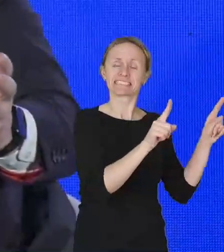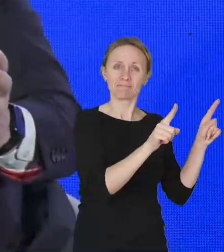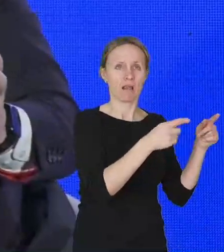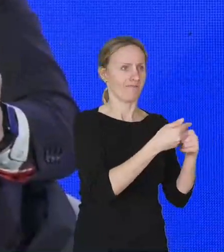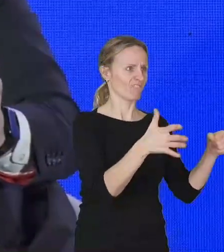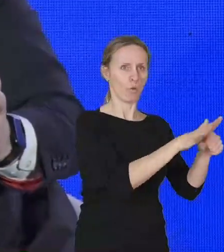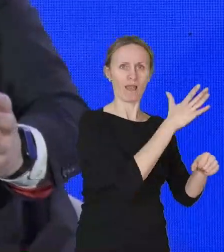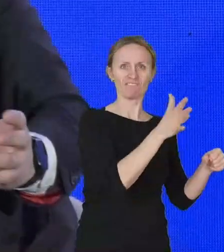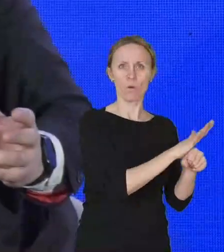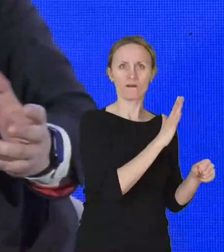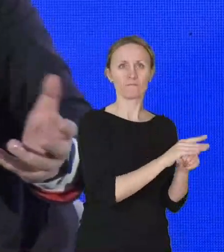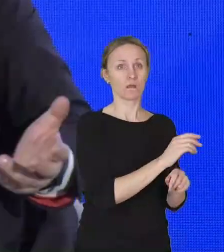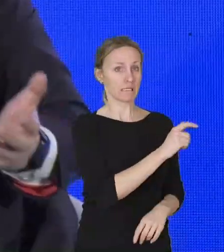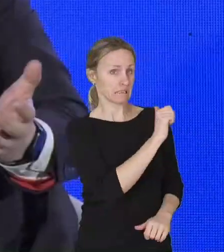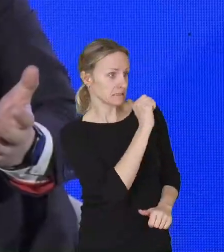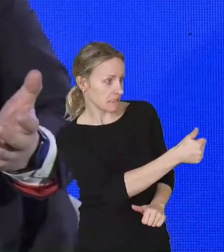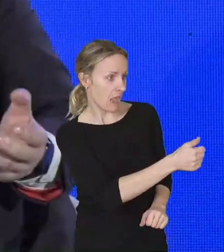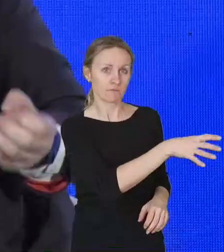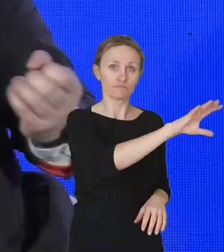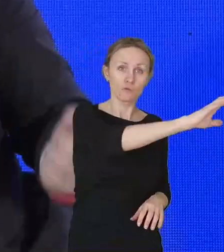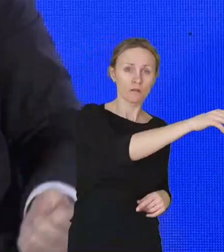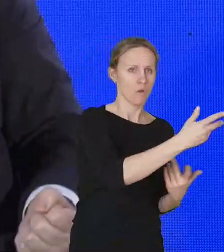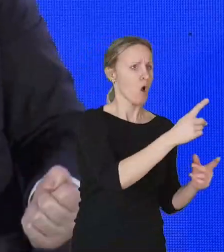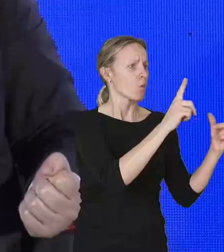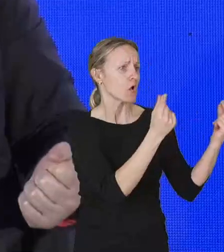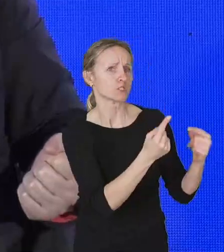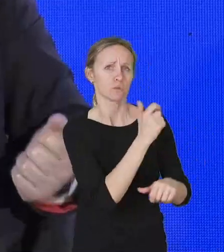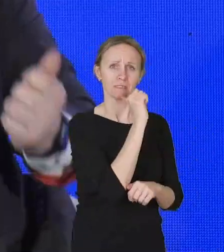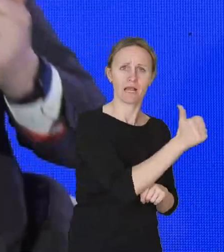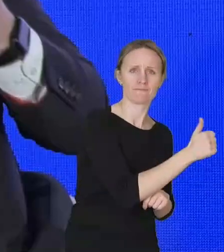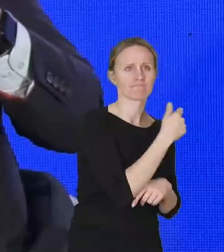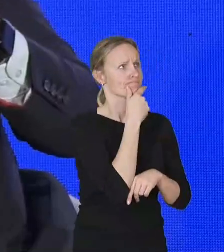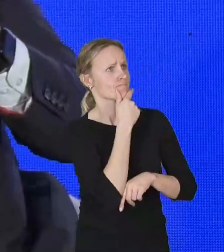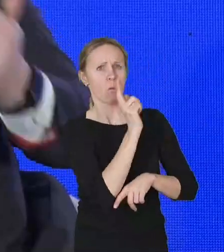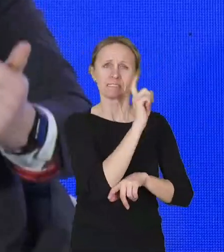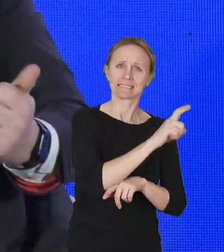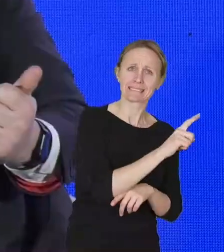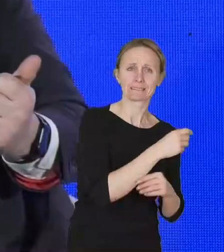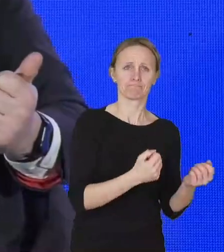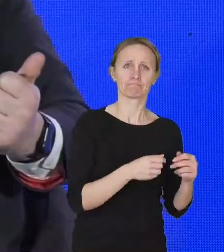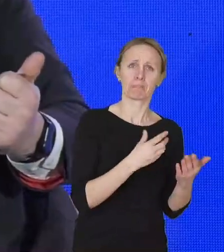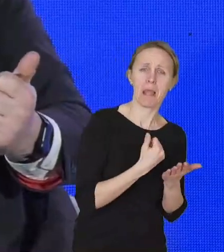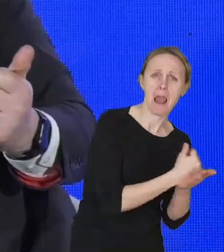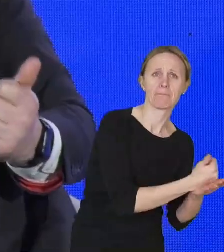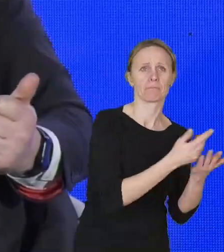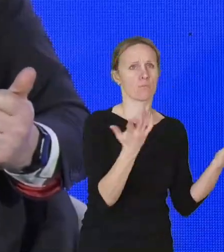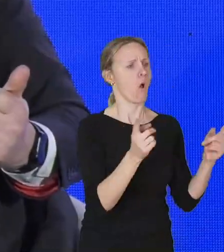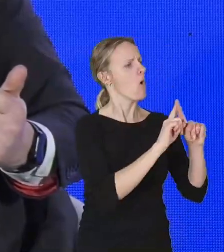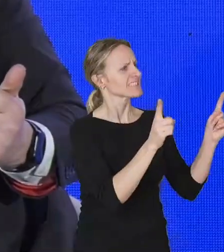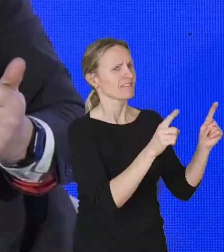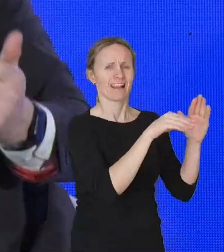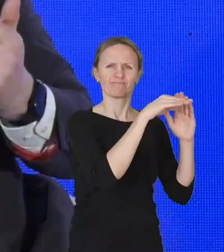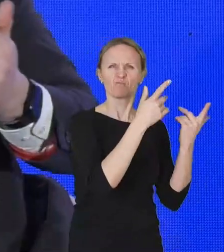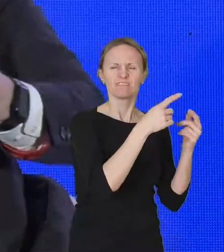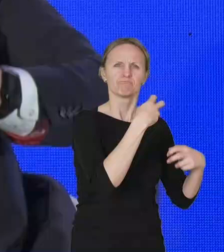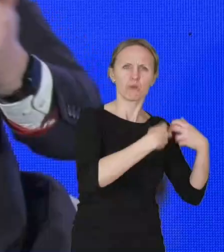is there and how this can be nurtured. And this is valid for the rich regions, which are very